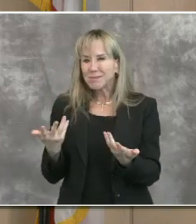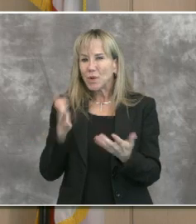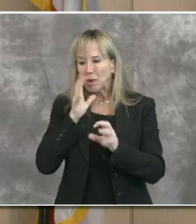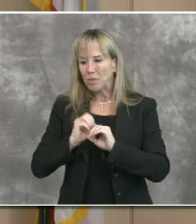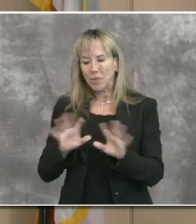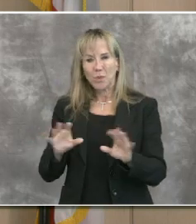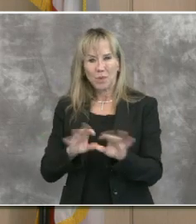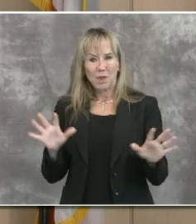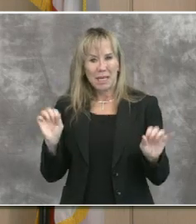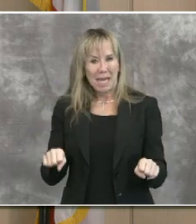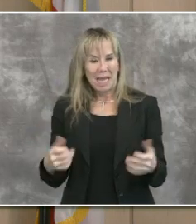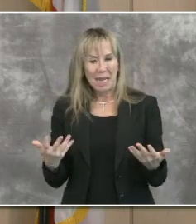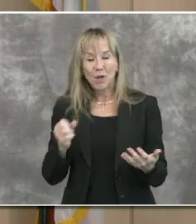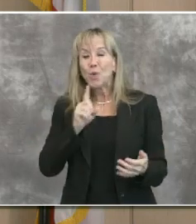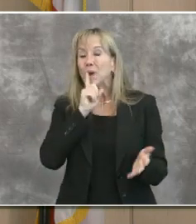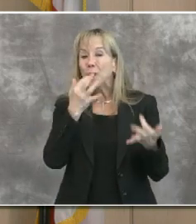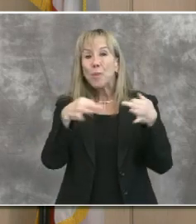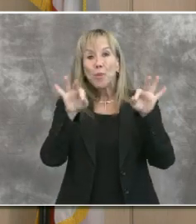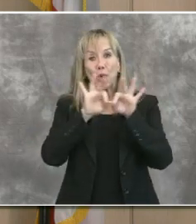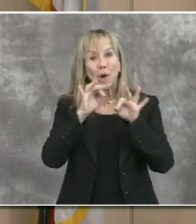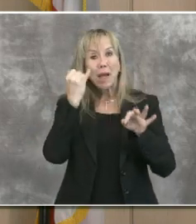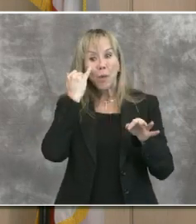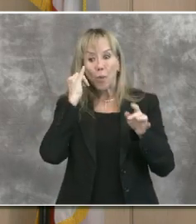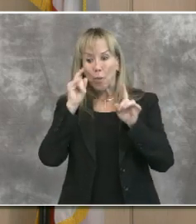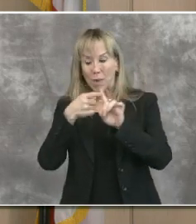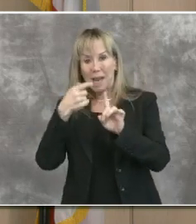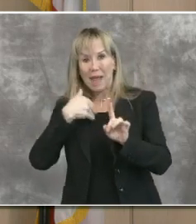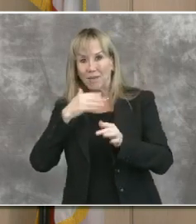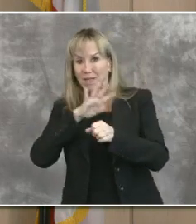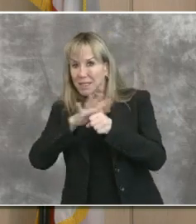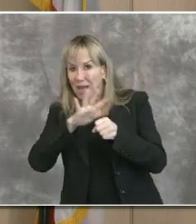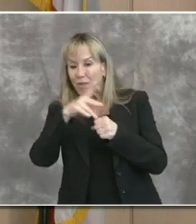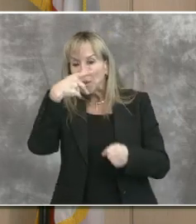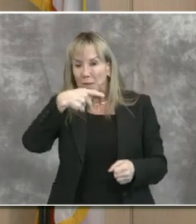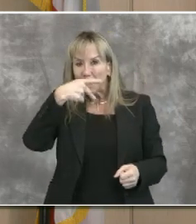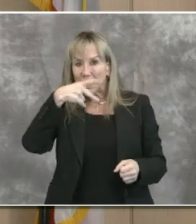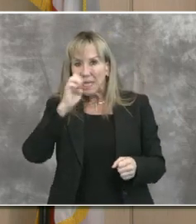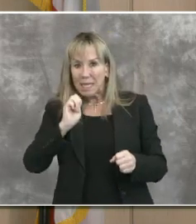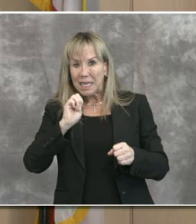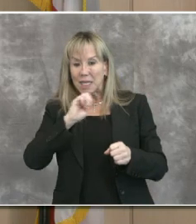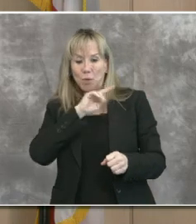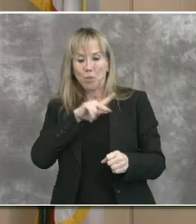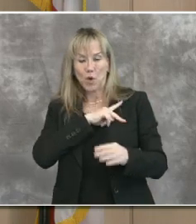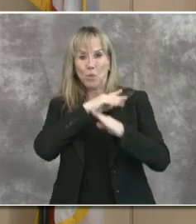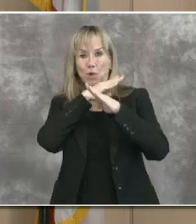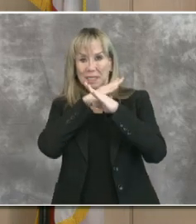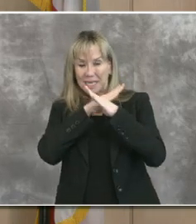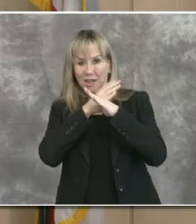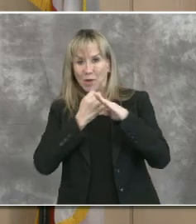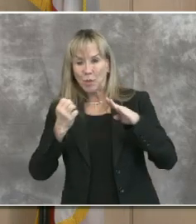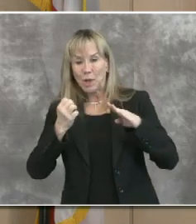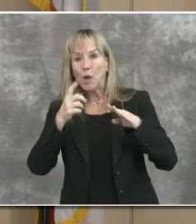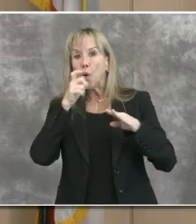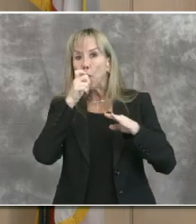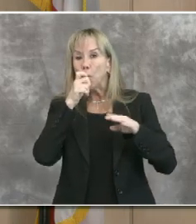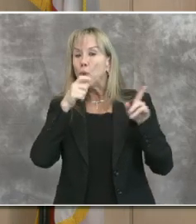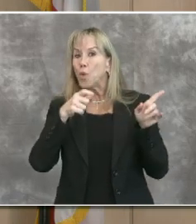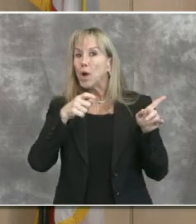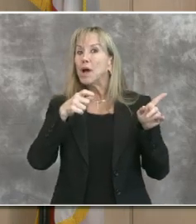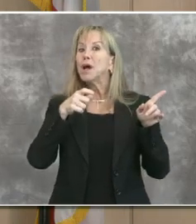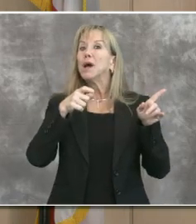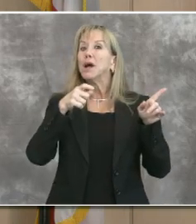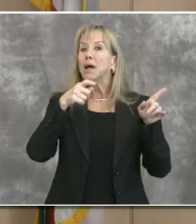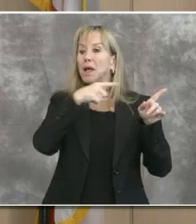key is if we have enough personal protective equipment to protect those caregivers who are going to get those tests from